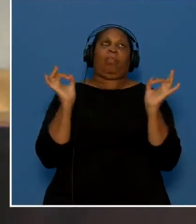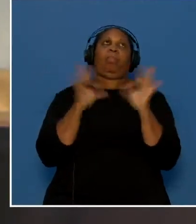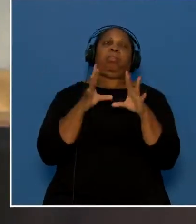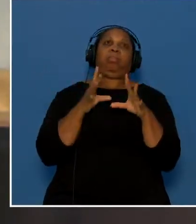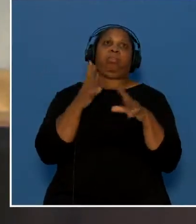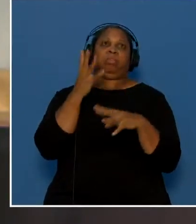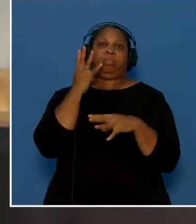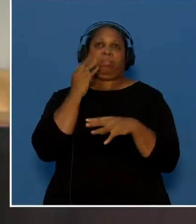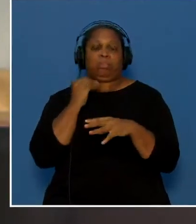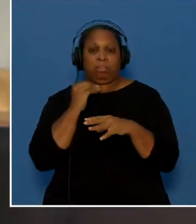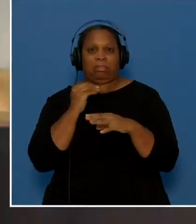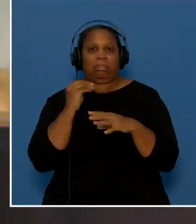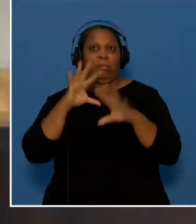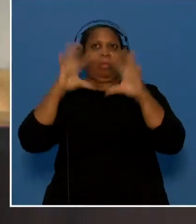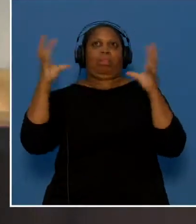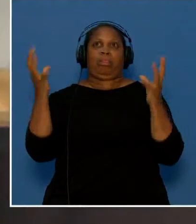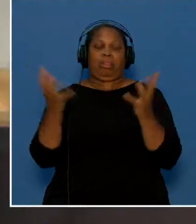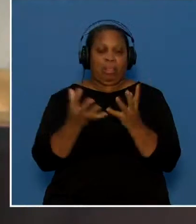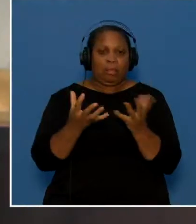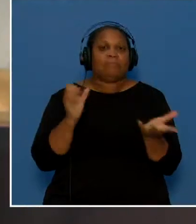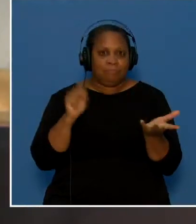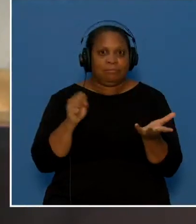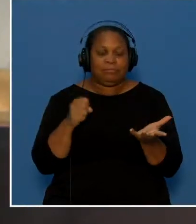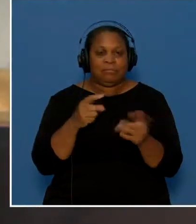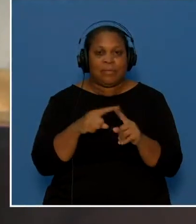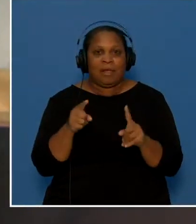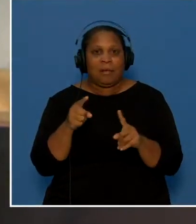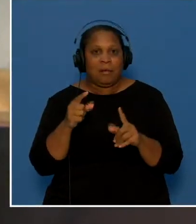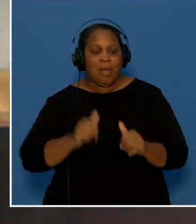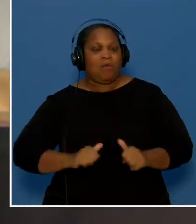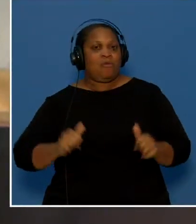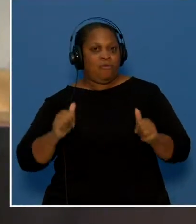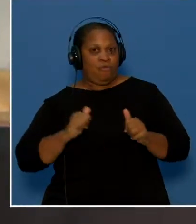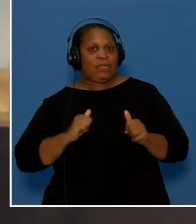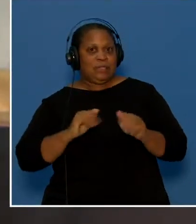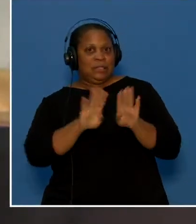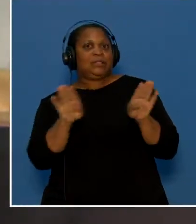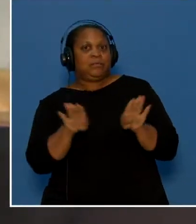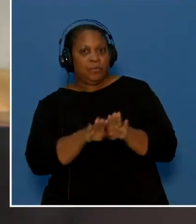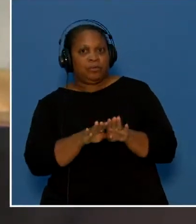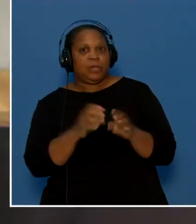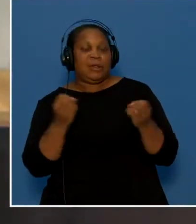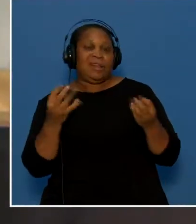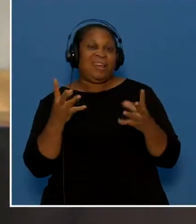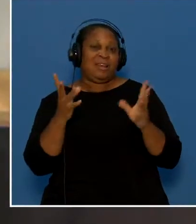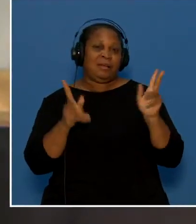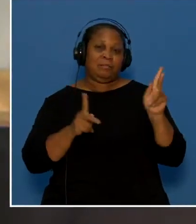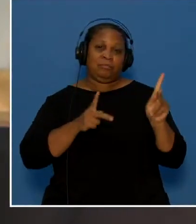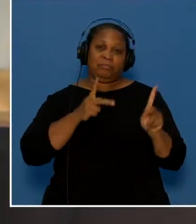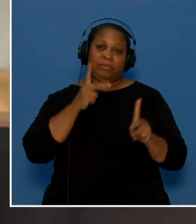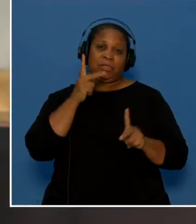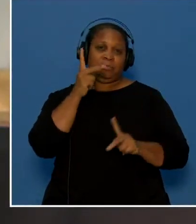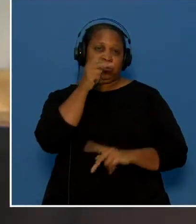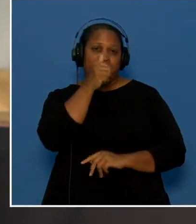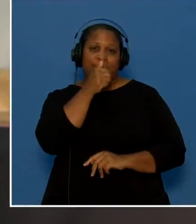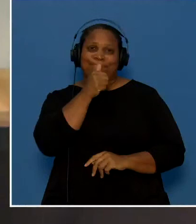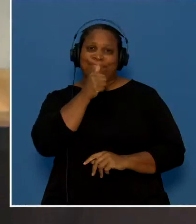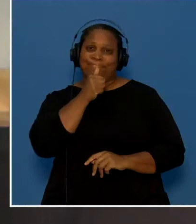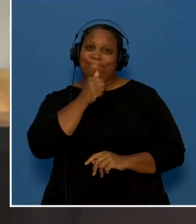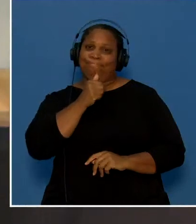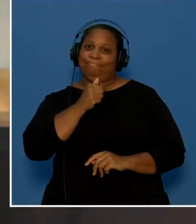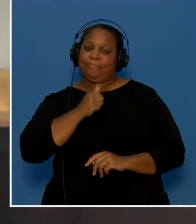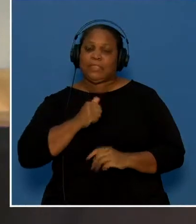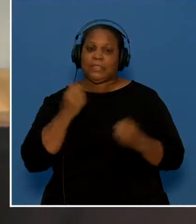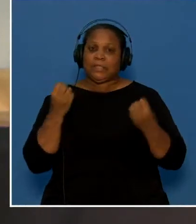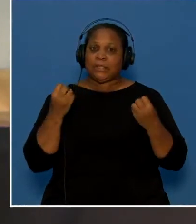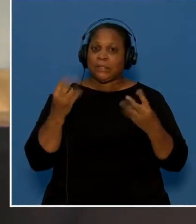Bermudians worldwide, but let's speak locally to Bermuda and her residents. And a lot of people have suffered as a result of certain of